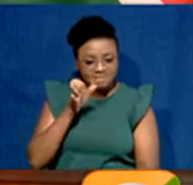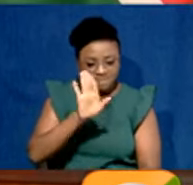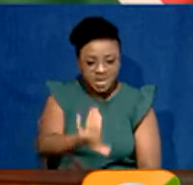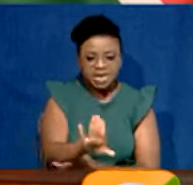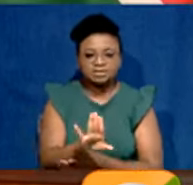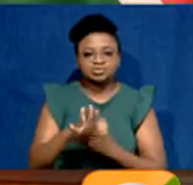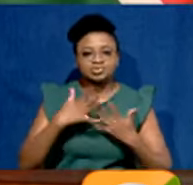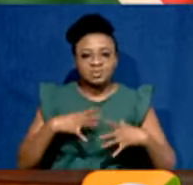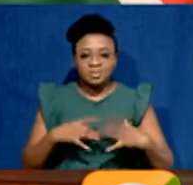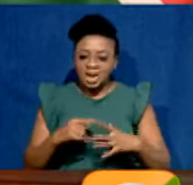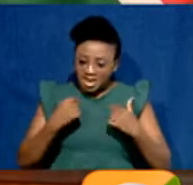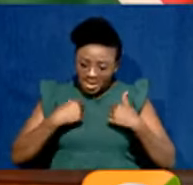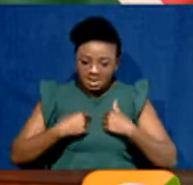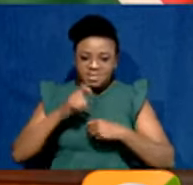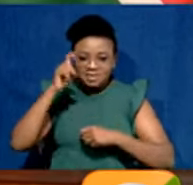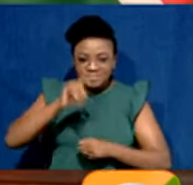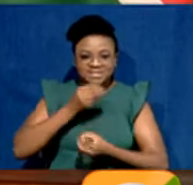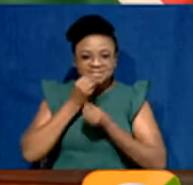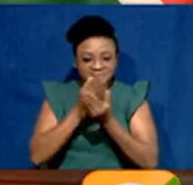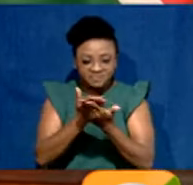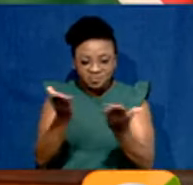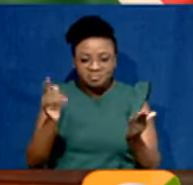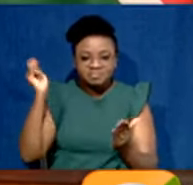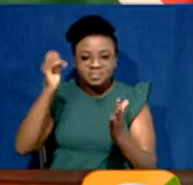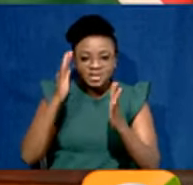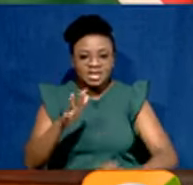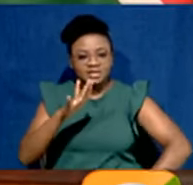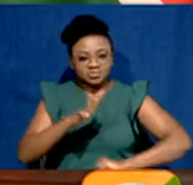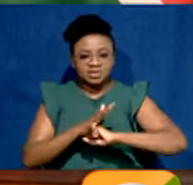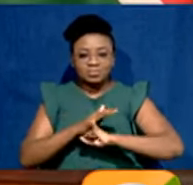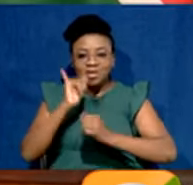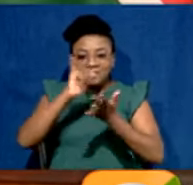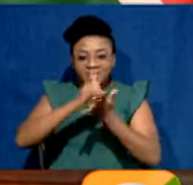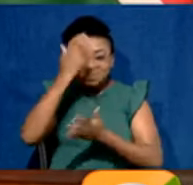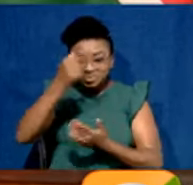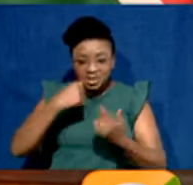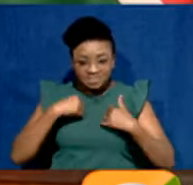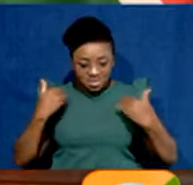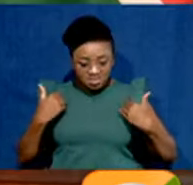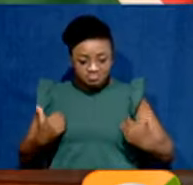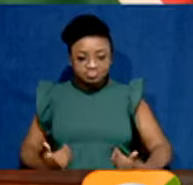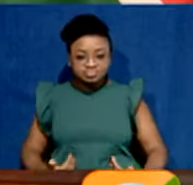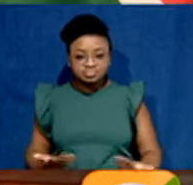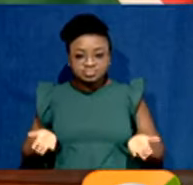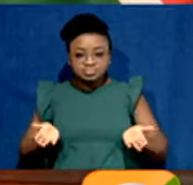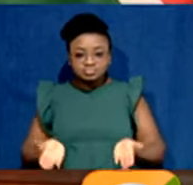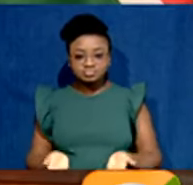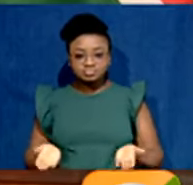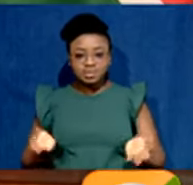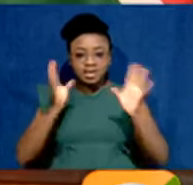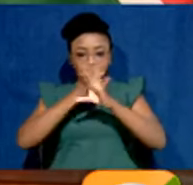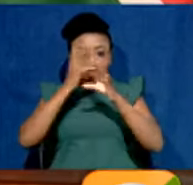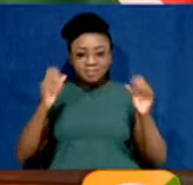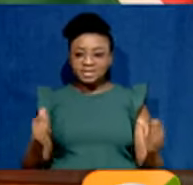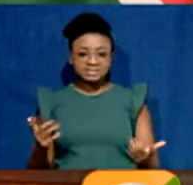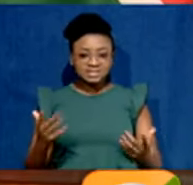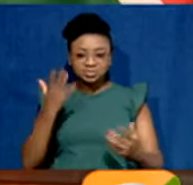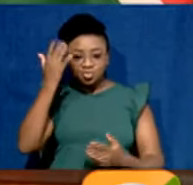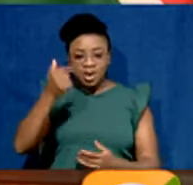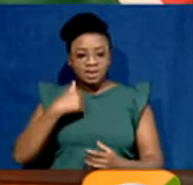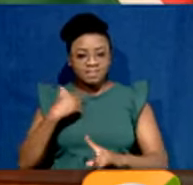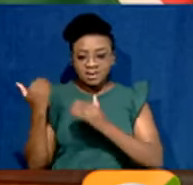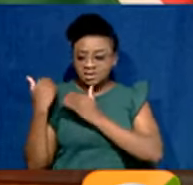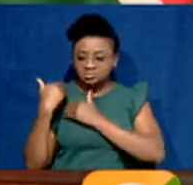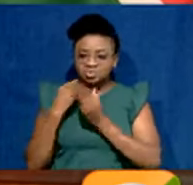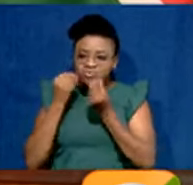will persuade the people of Kenya. That's why I'm sitting here. I am sitting here to persuade the people of Kenya, so that because I know what we